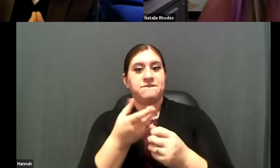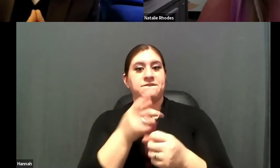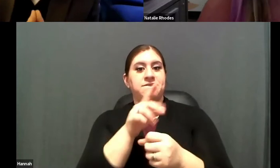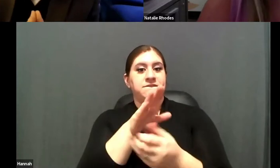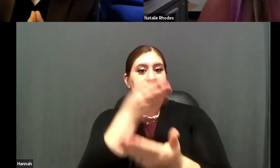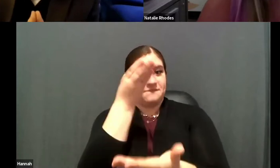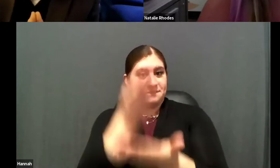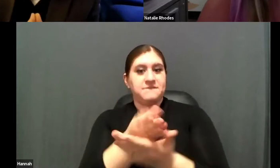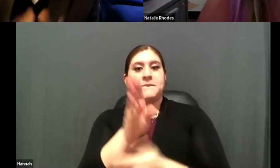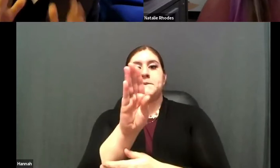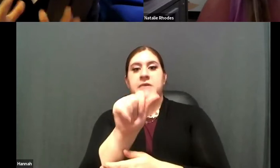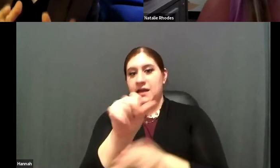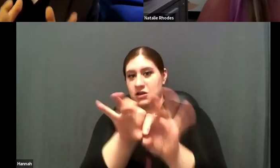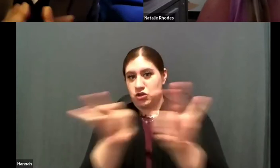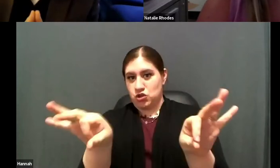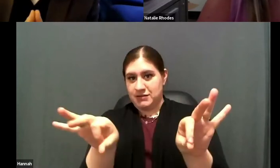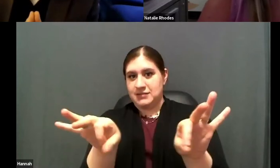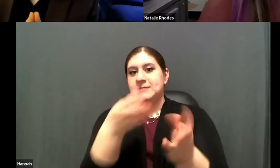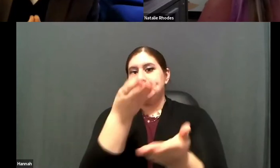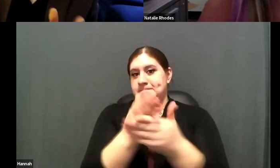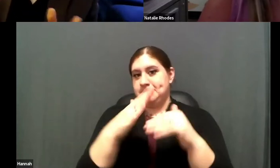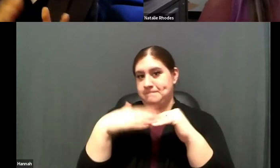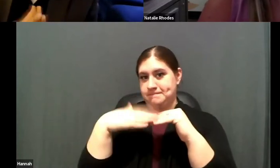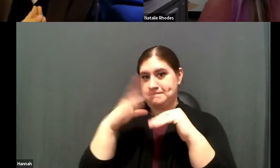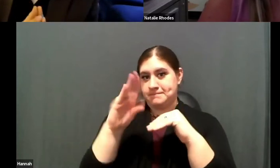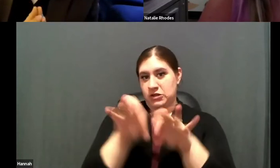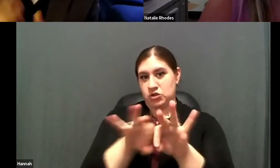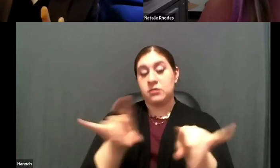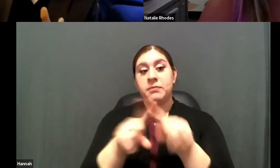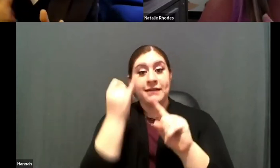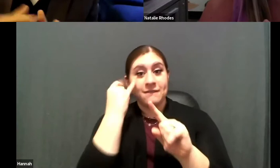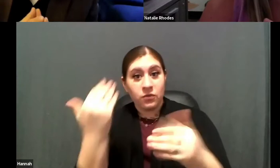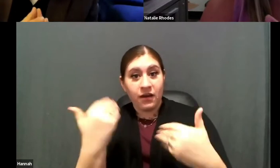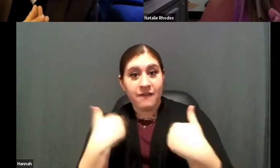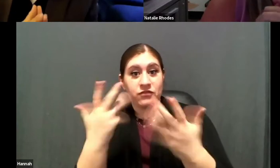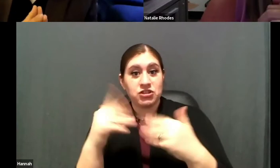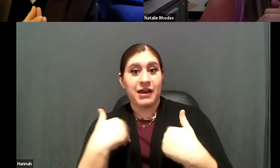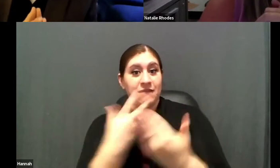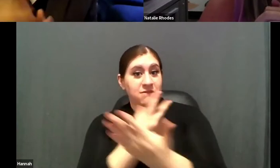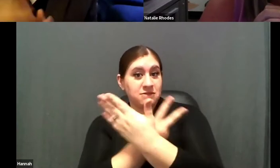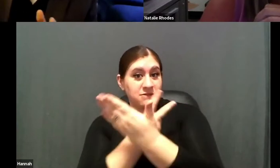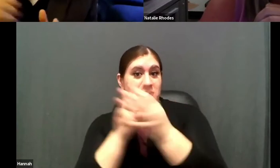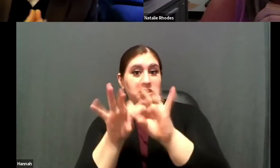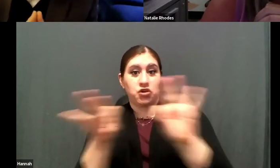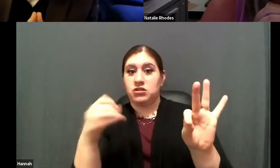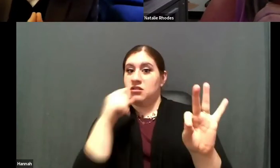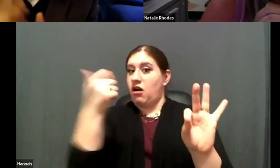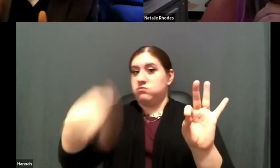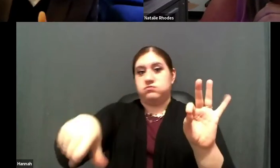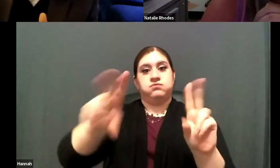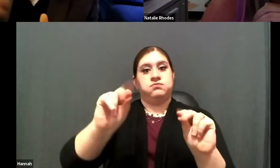degree. Okay, at least a conferred bachelor's degree. Now, of course, if you already have a conferred master's degree, we're not going to turn you down,